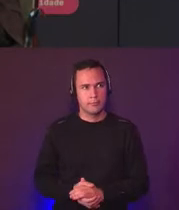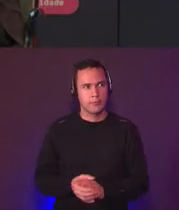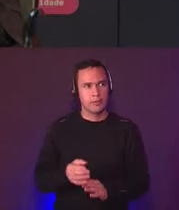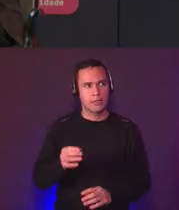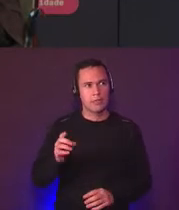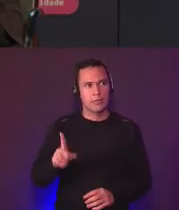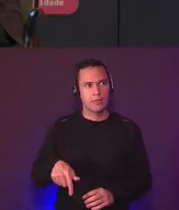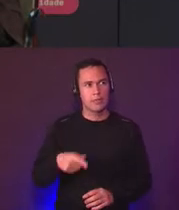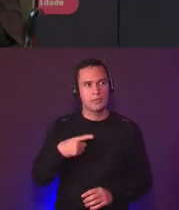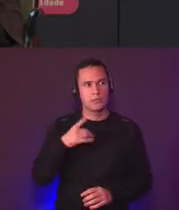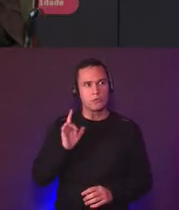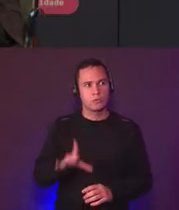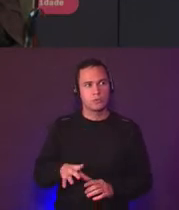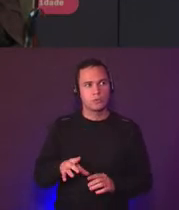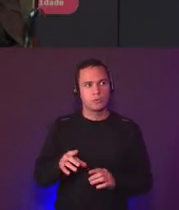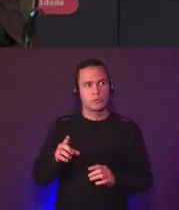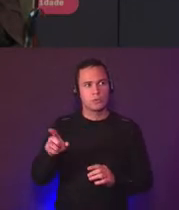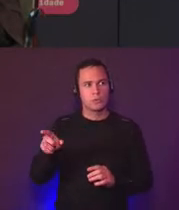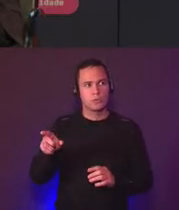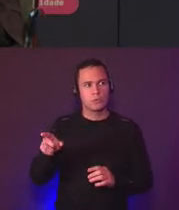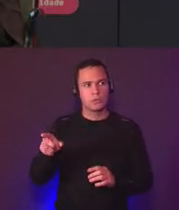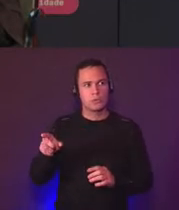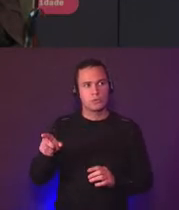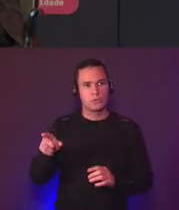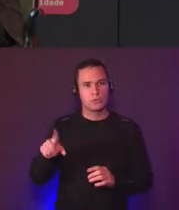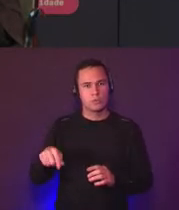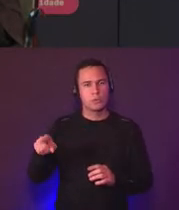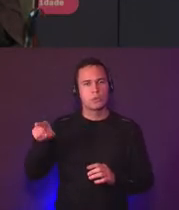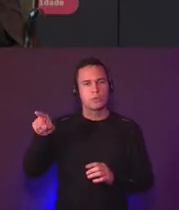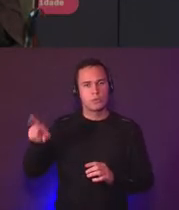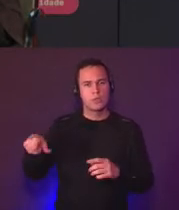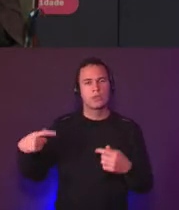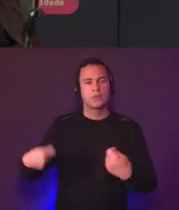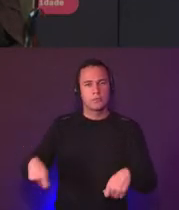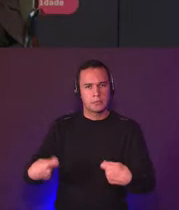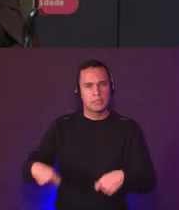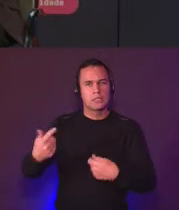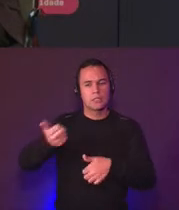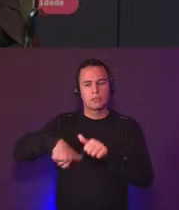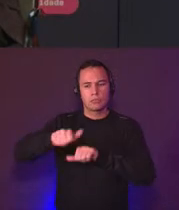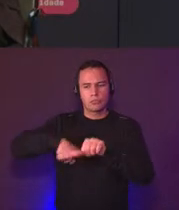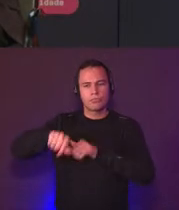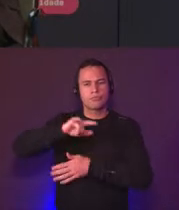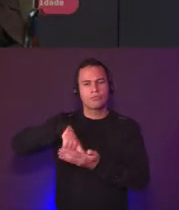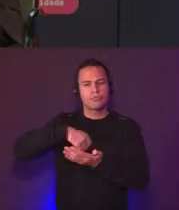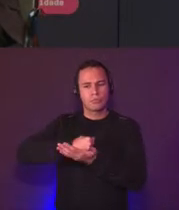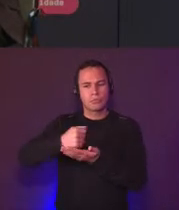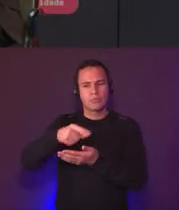went ahead and made the changes anyhow because they knew we were coming. So. Yeah. And you told me also